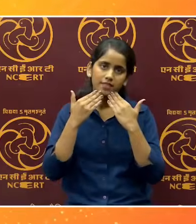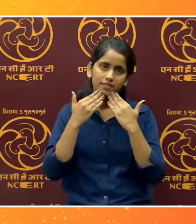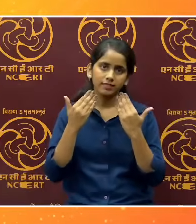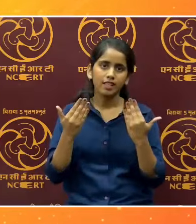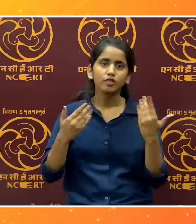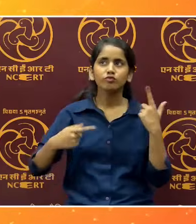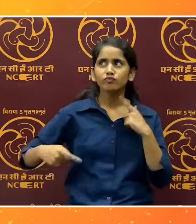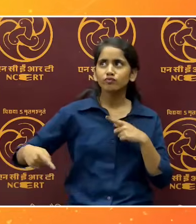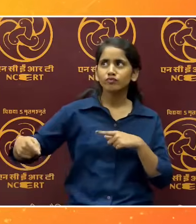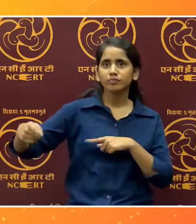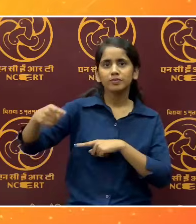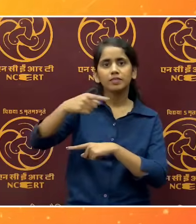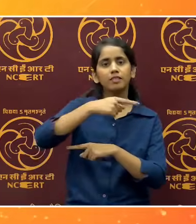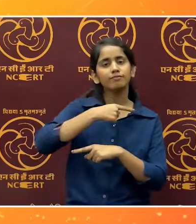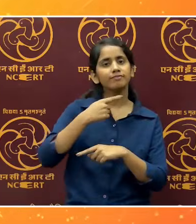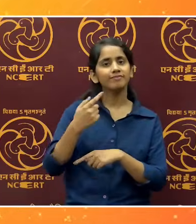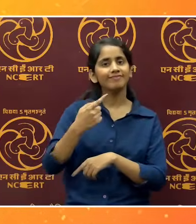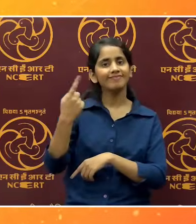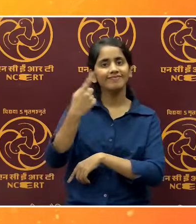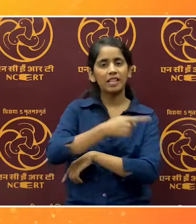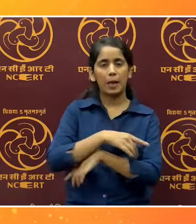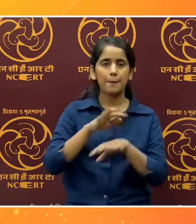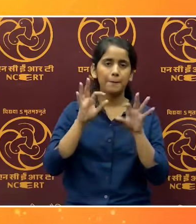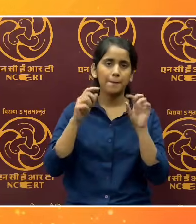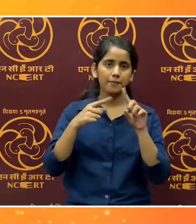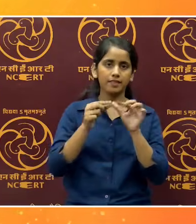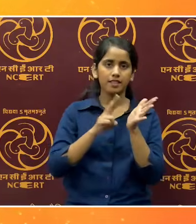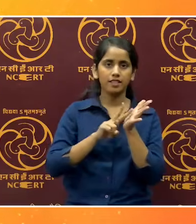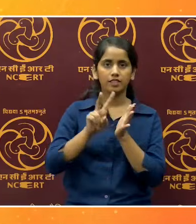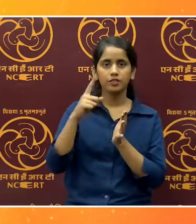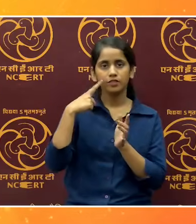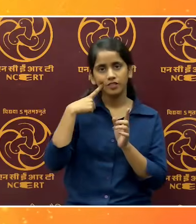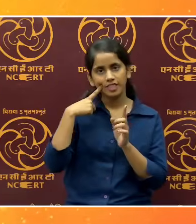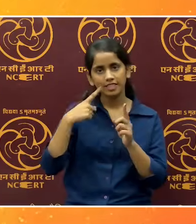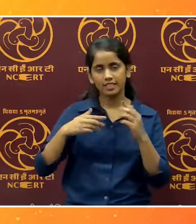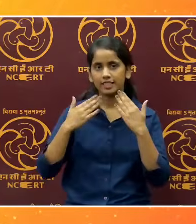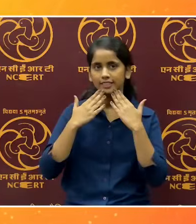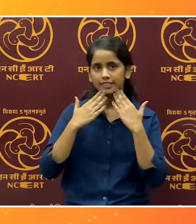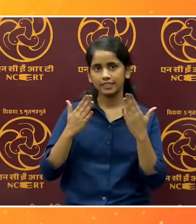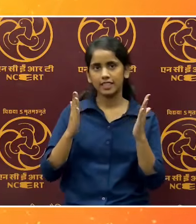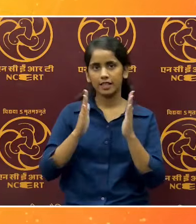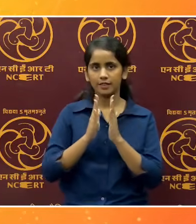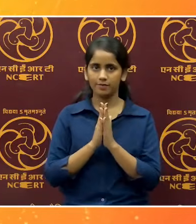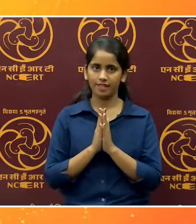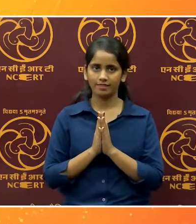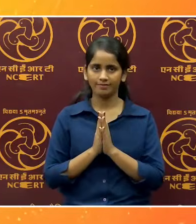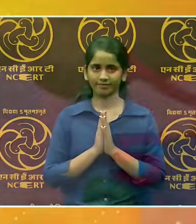for today, and have a nice day ahead. I am Tanvi Khurana and I'll take leave of you. Namaskar.